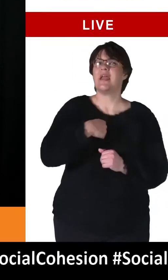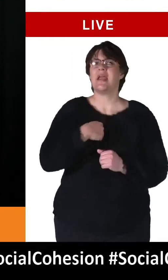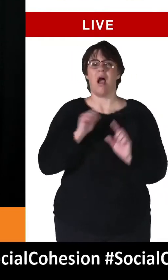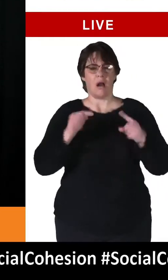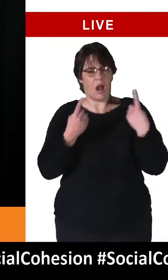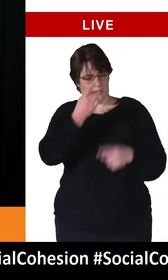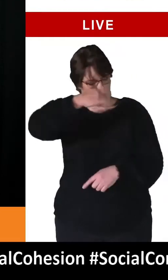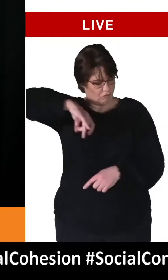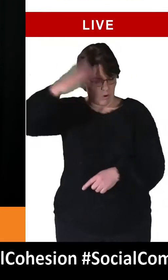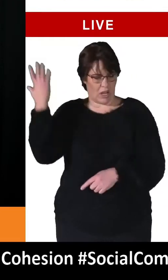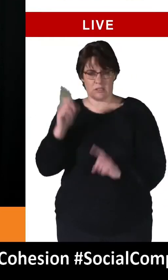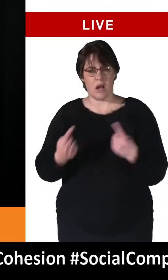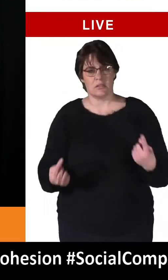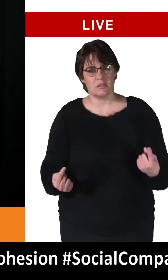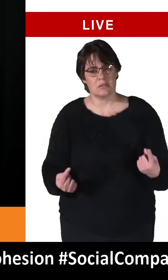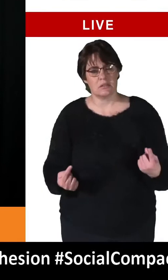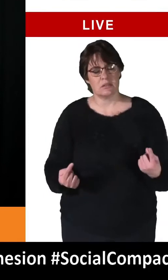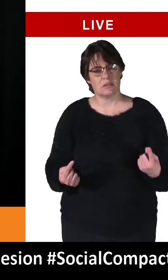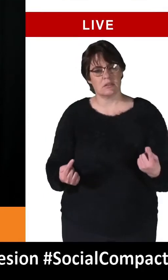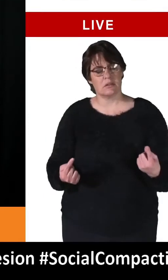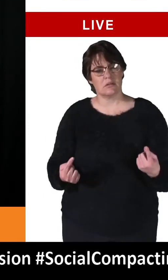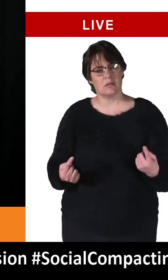cannot forget